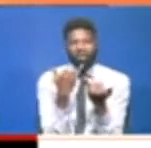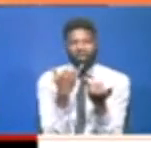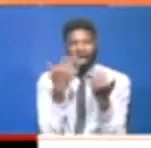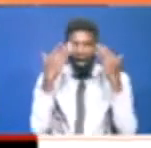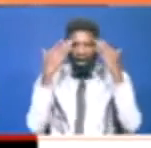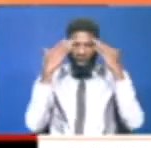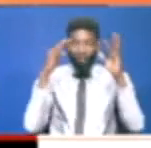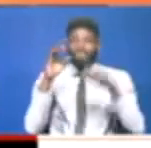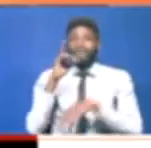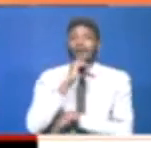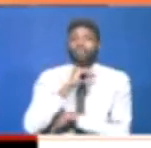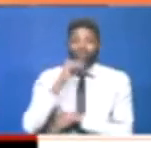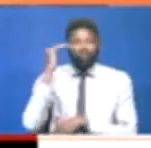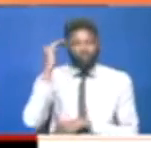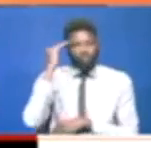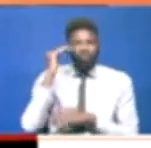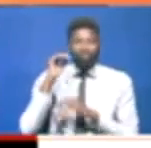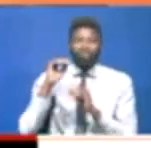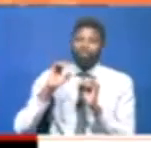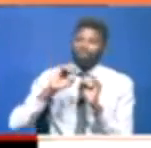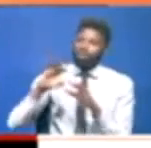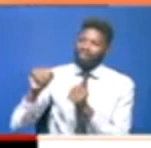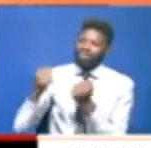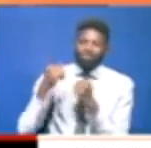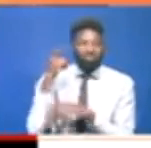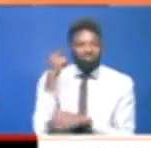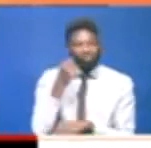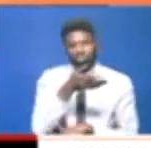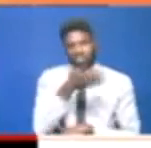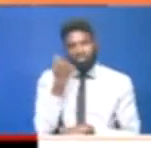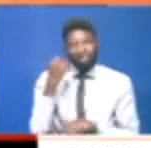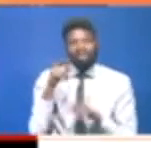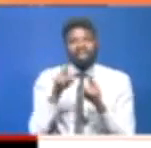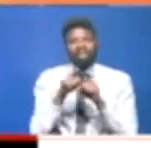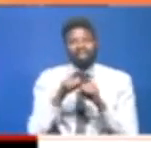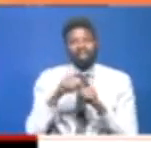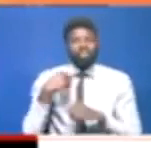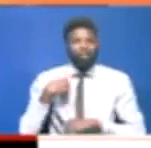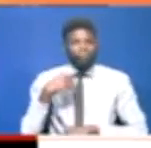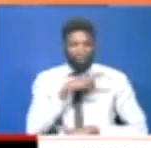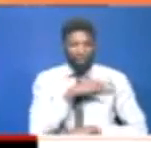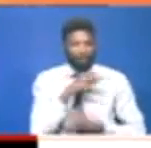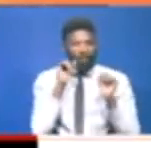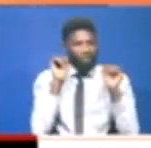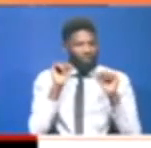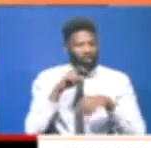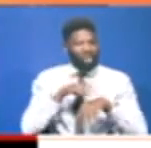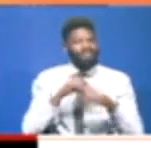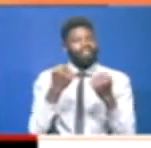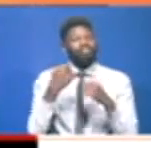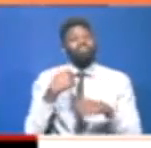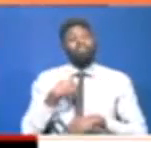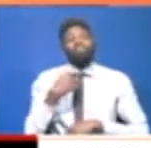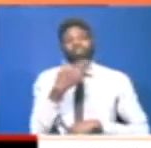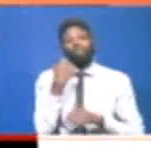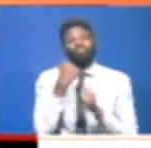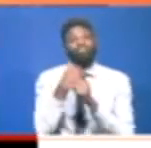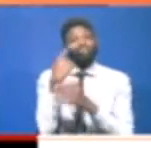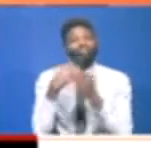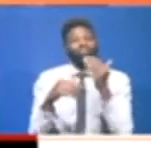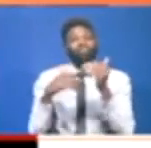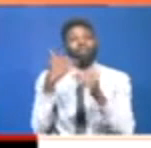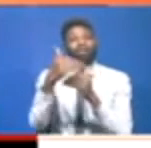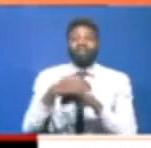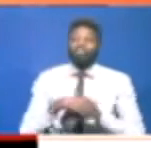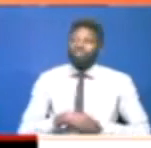now saving through pension is good. There are better returns I can get from saving. So what should I do next? Thank